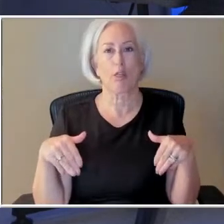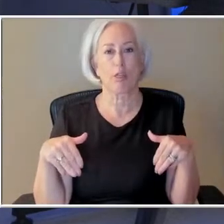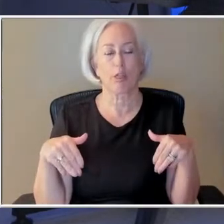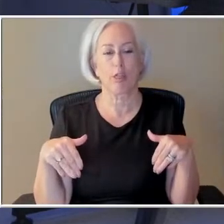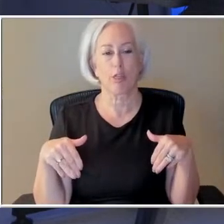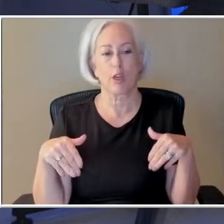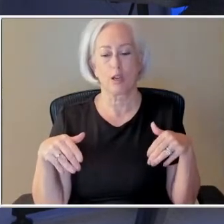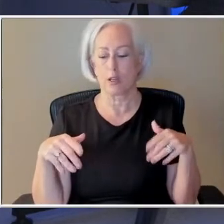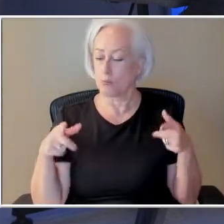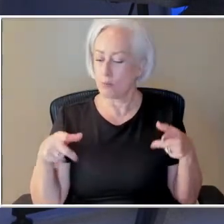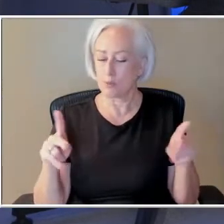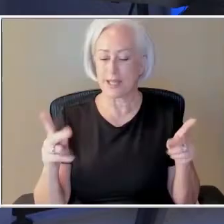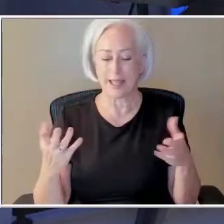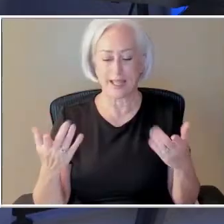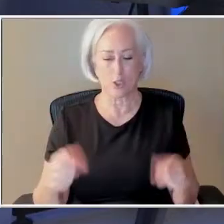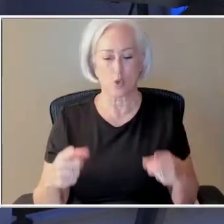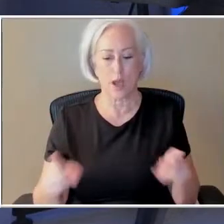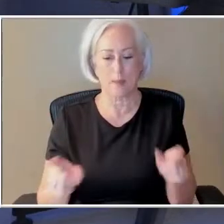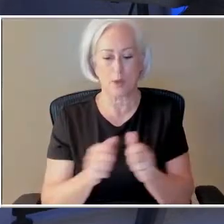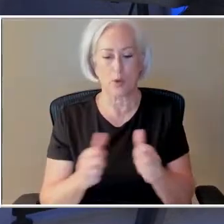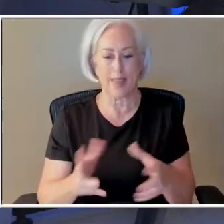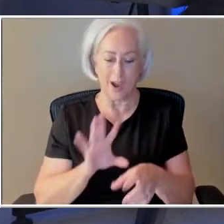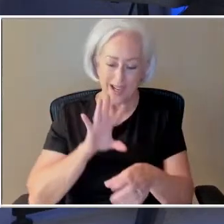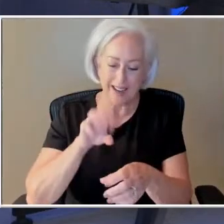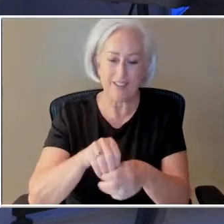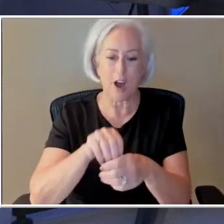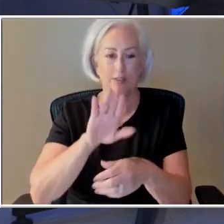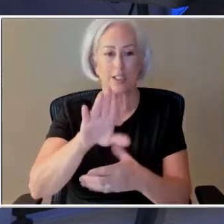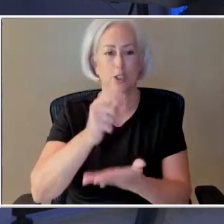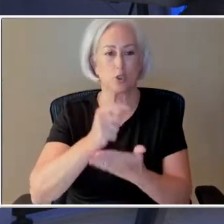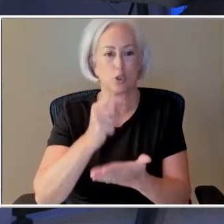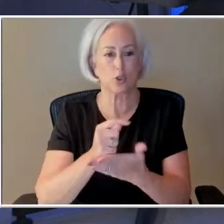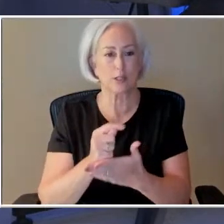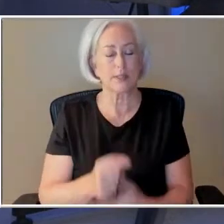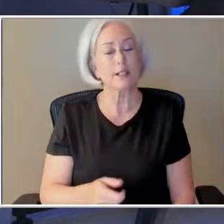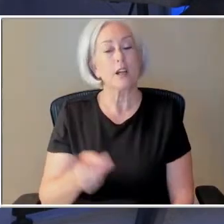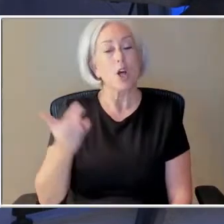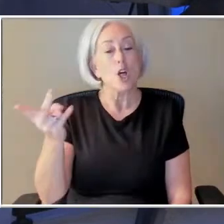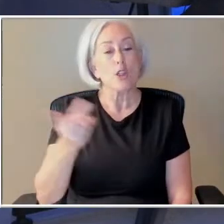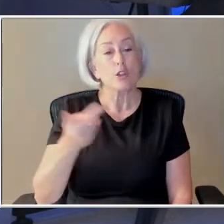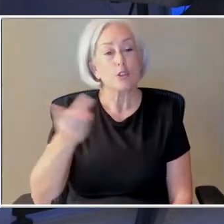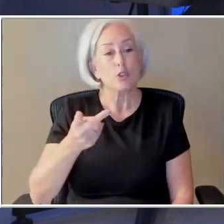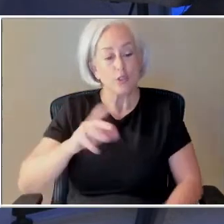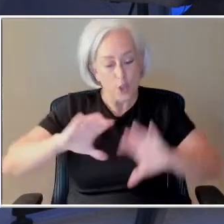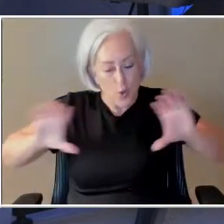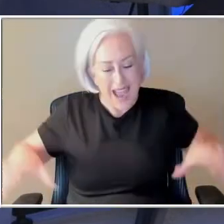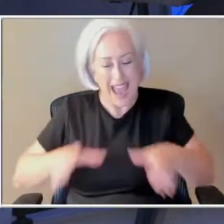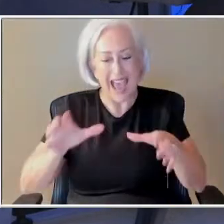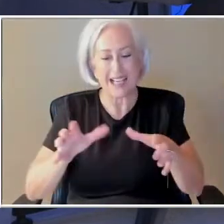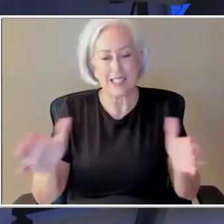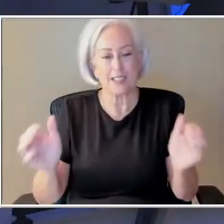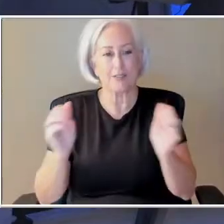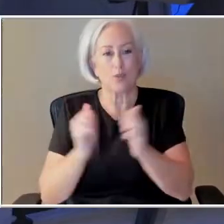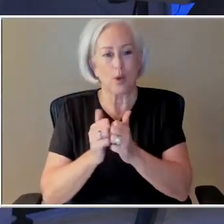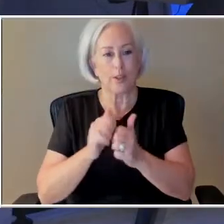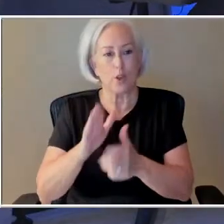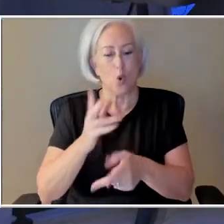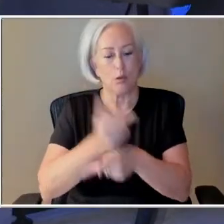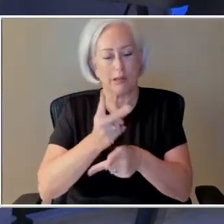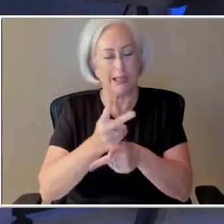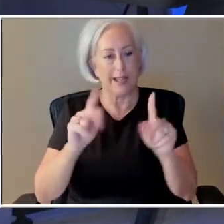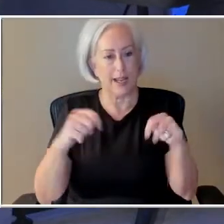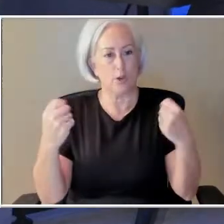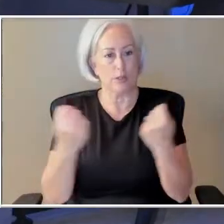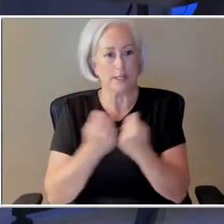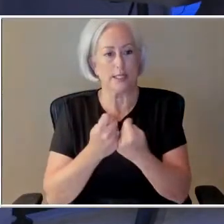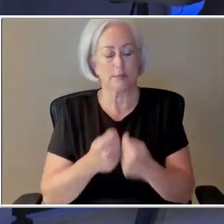consider yourself, and David, you consider yourself to be active participants with the care team. Yes. Absolutely. Yeah. Why is